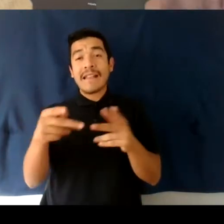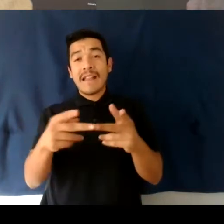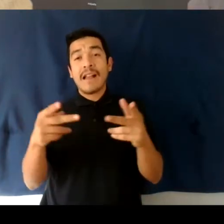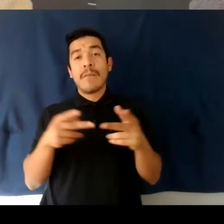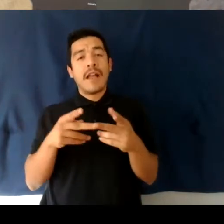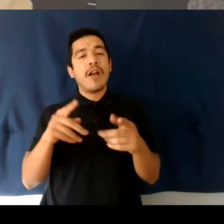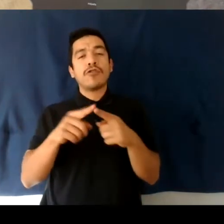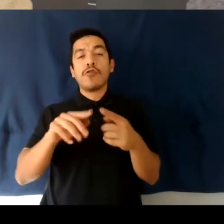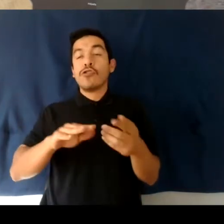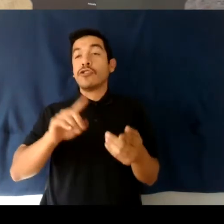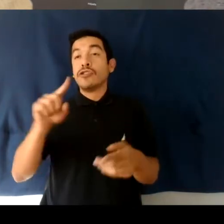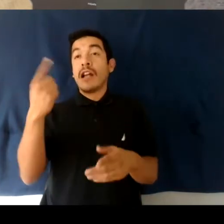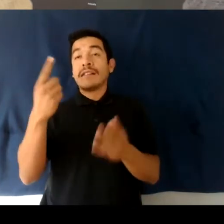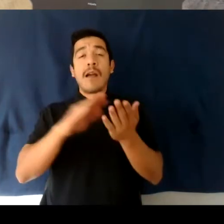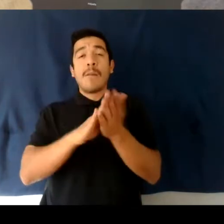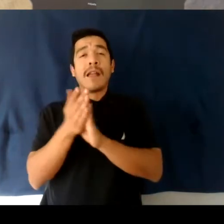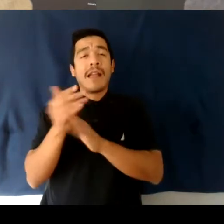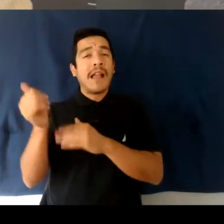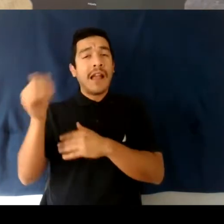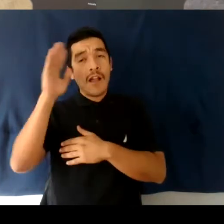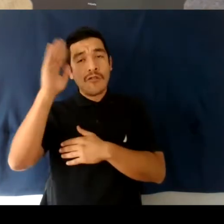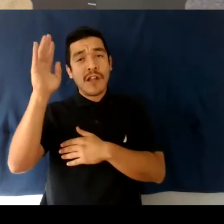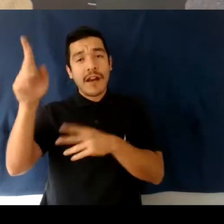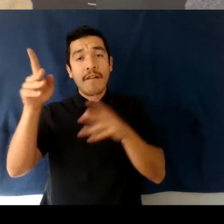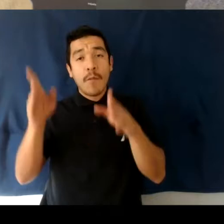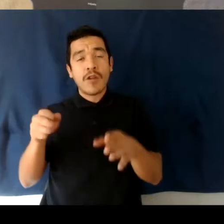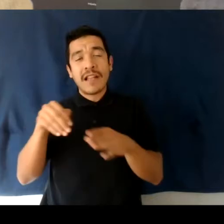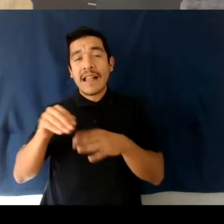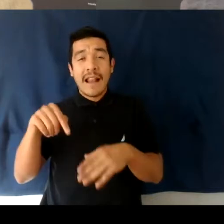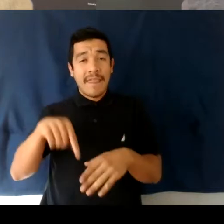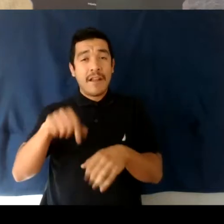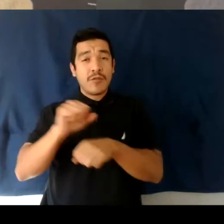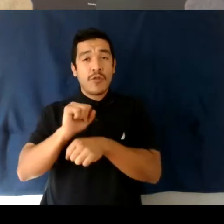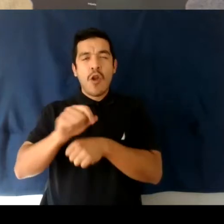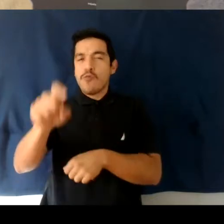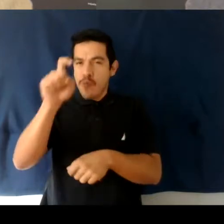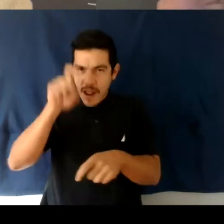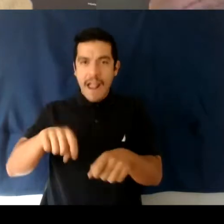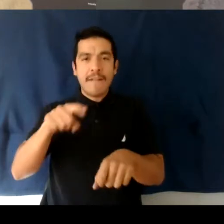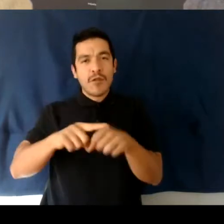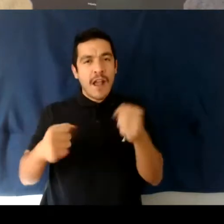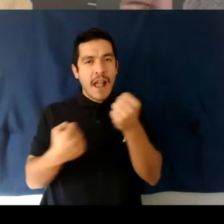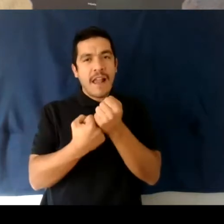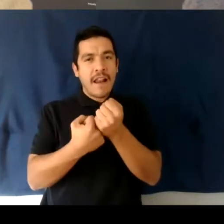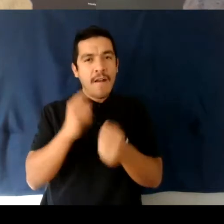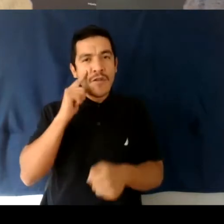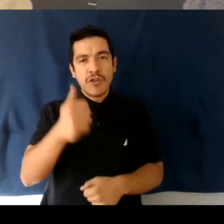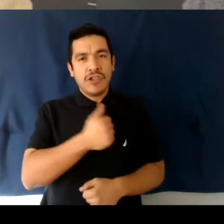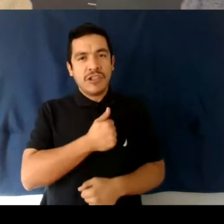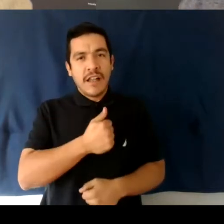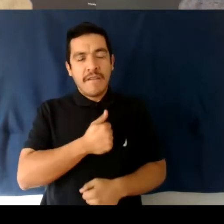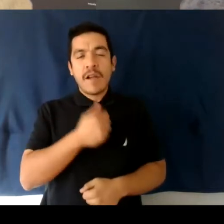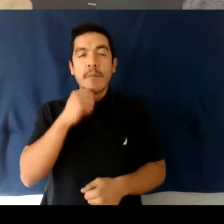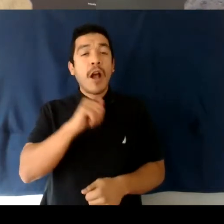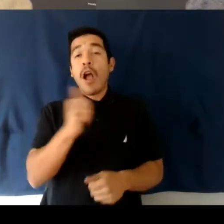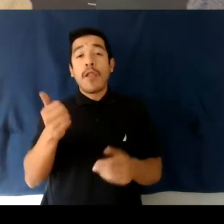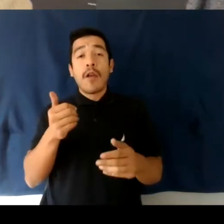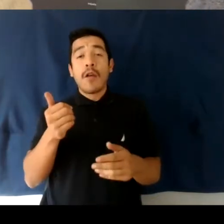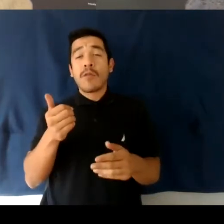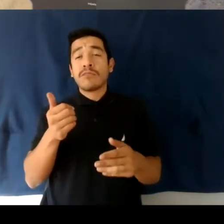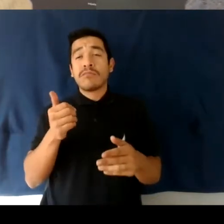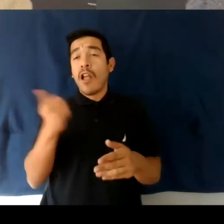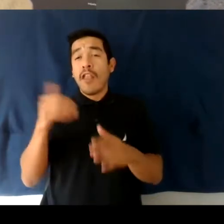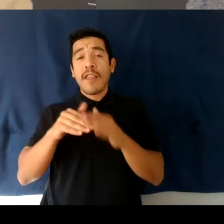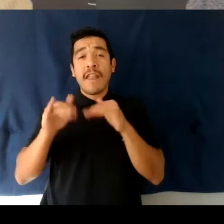just be a creative person in this field, you have to advocate, because otherwise you're not going to get into that writer's room.